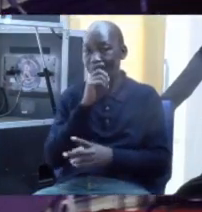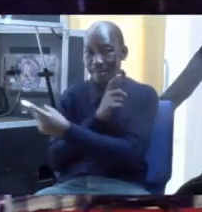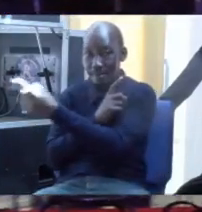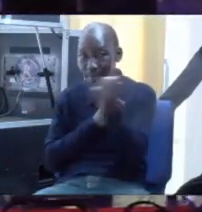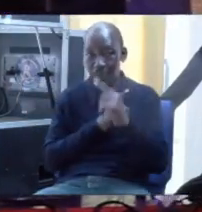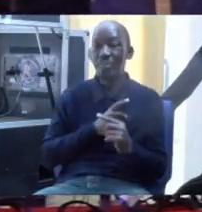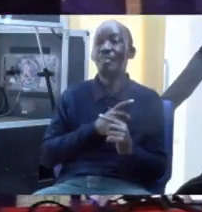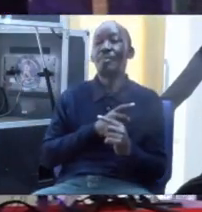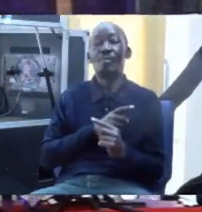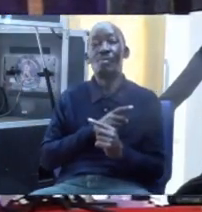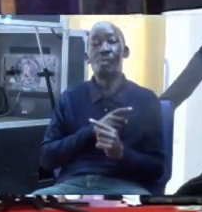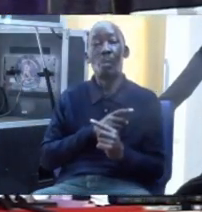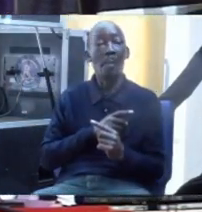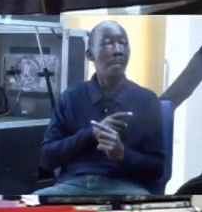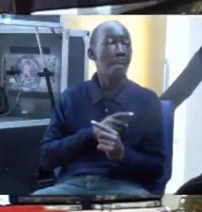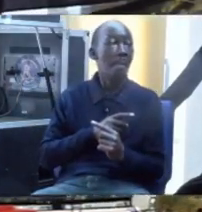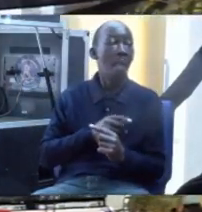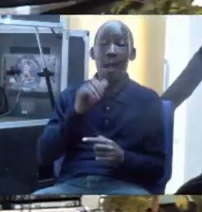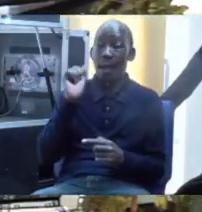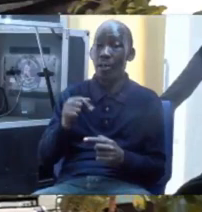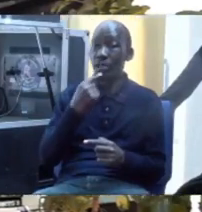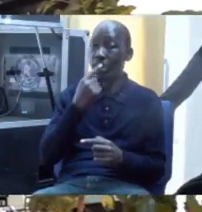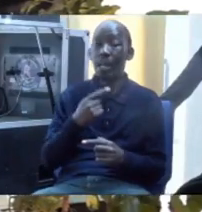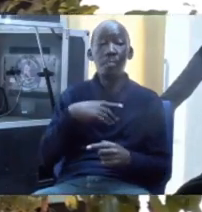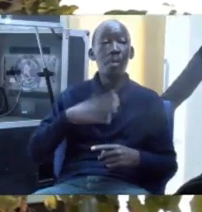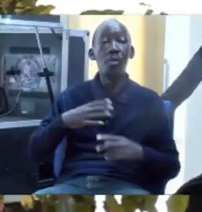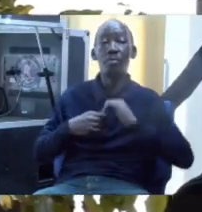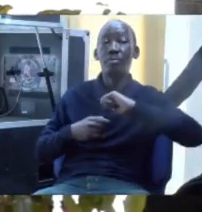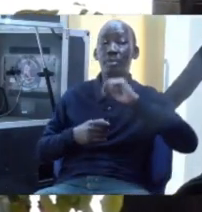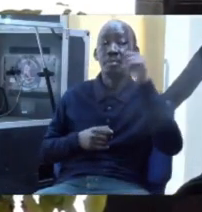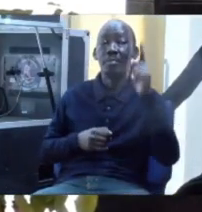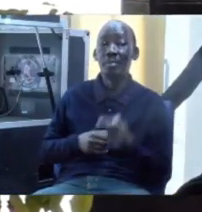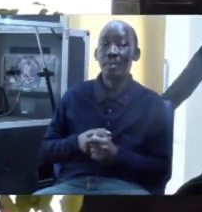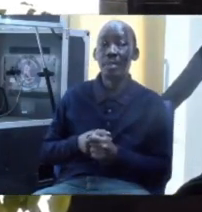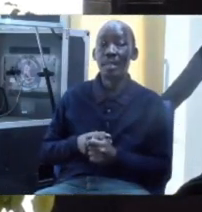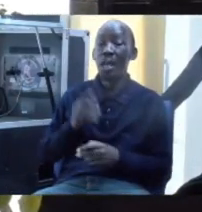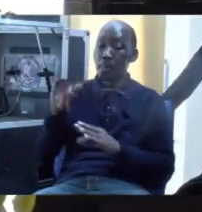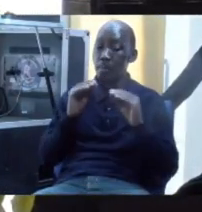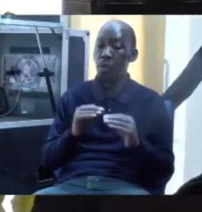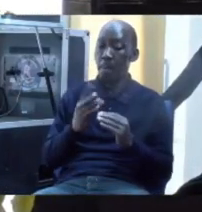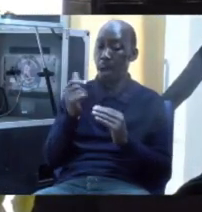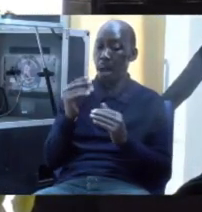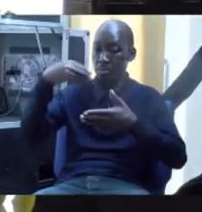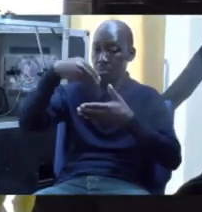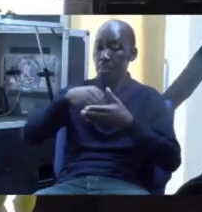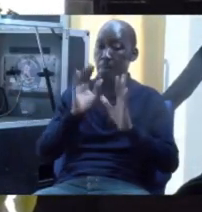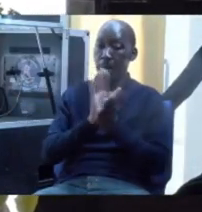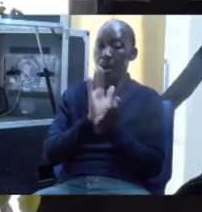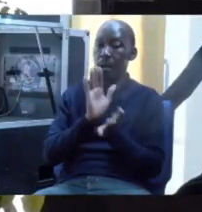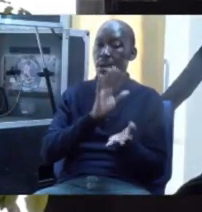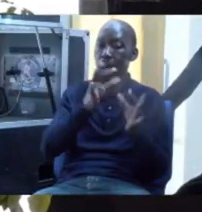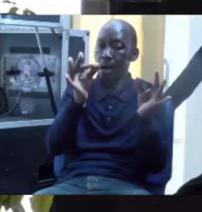side? Wivu mahali hapa. Can I talk to the ones on this side? Hebu nizungumze na walio pande huu. They put a certain amount of money in my account.